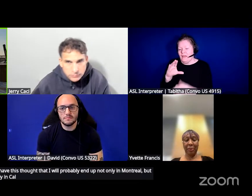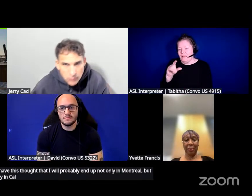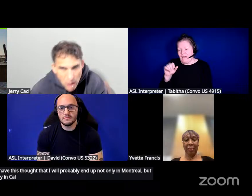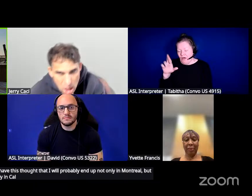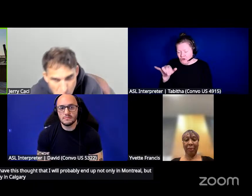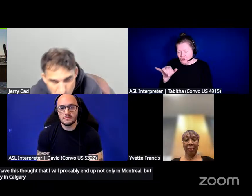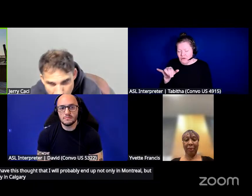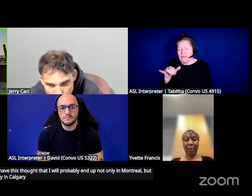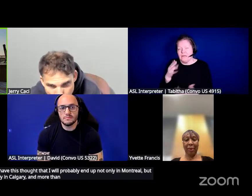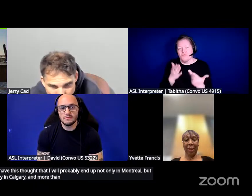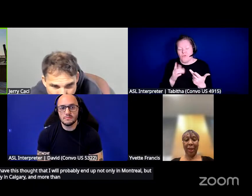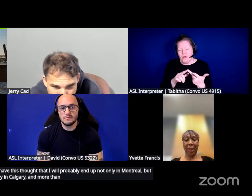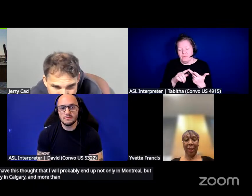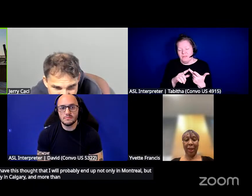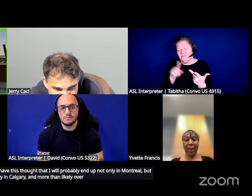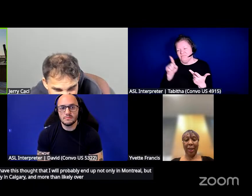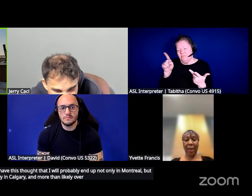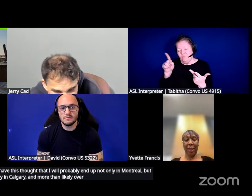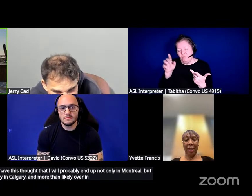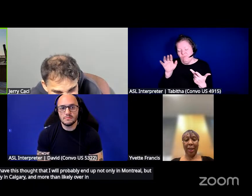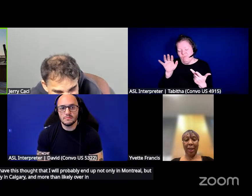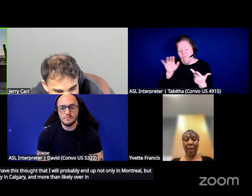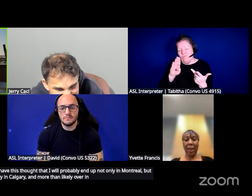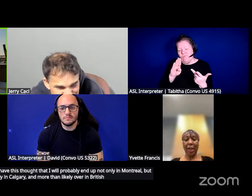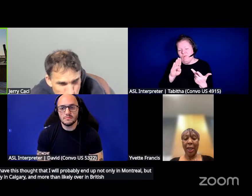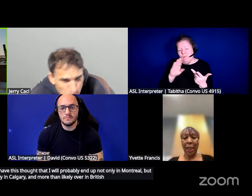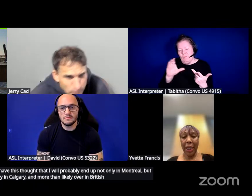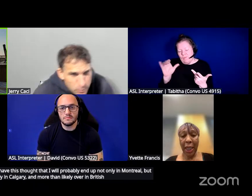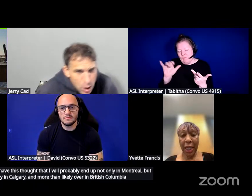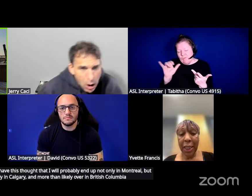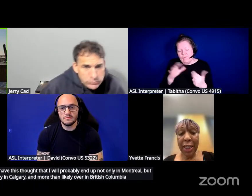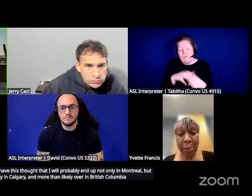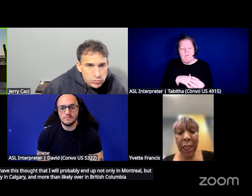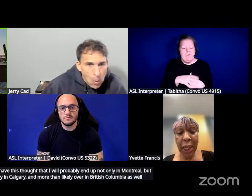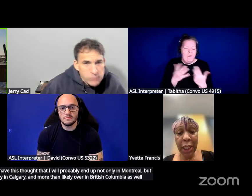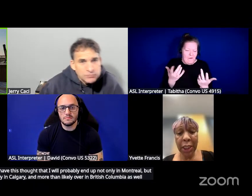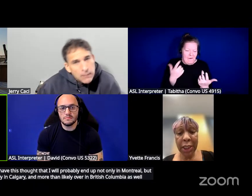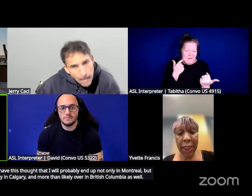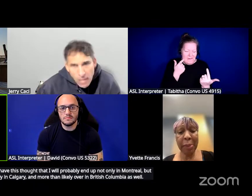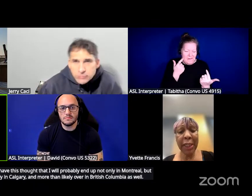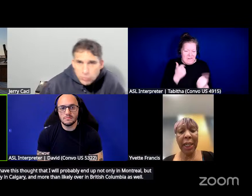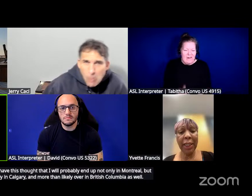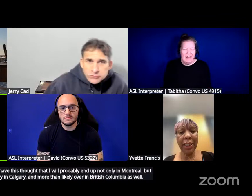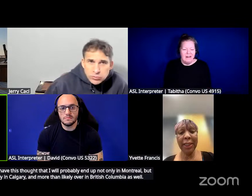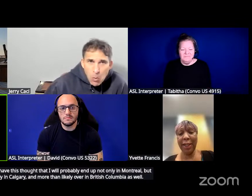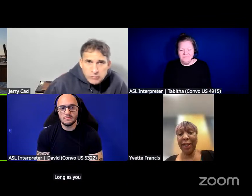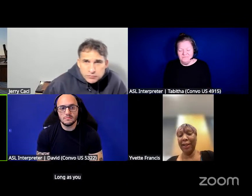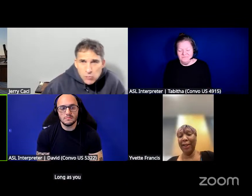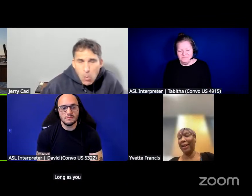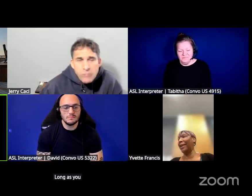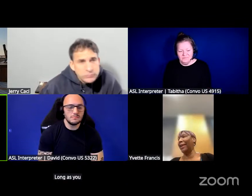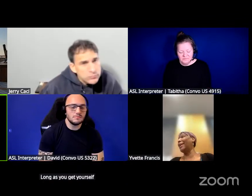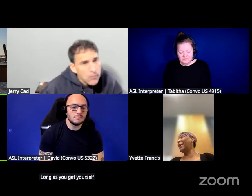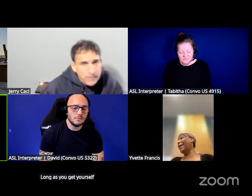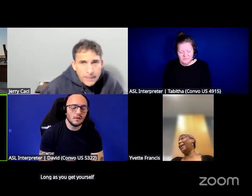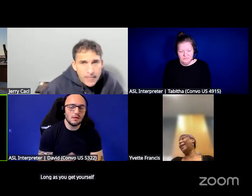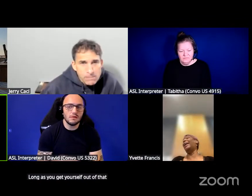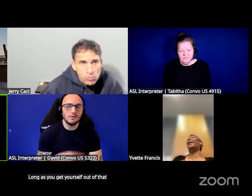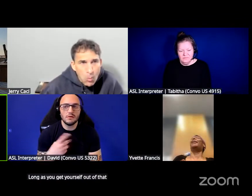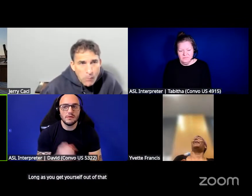and more than likely over in British Columbia as well. As long as you get yourself out of